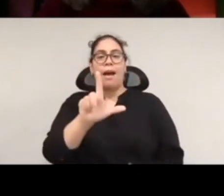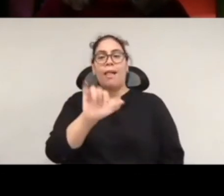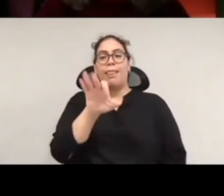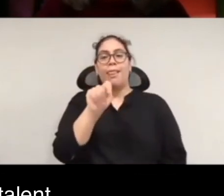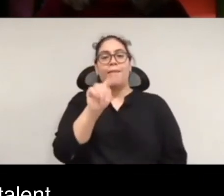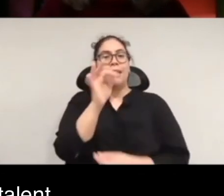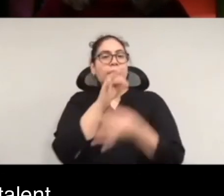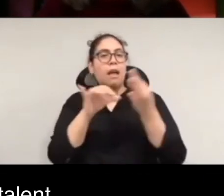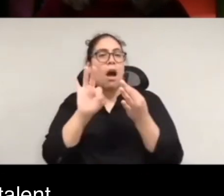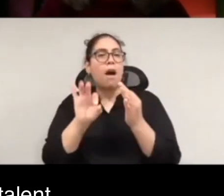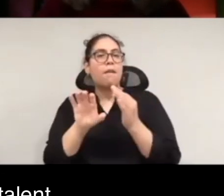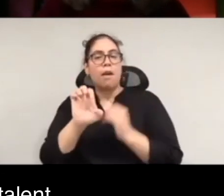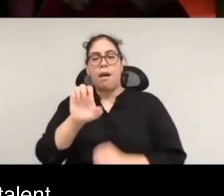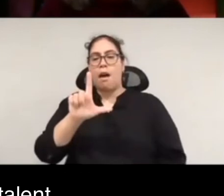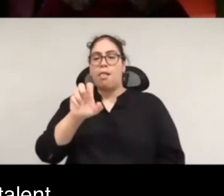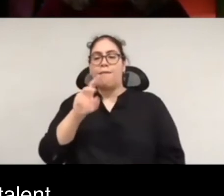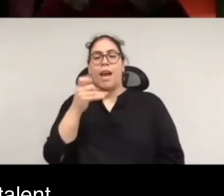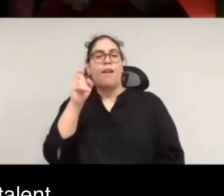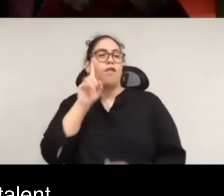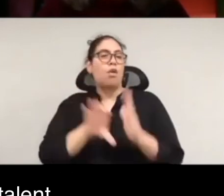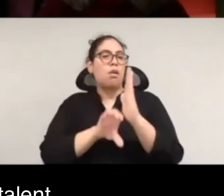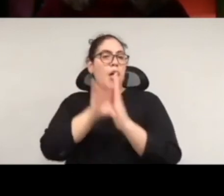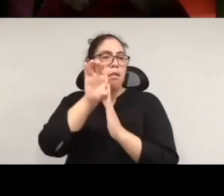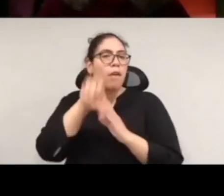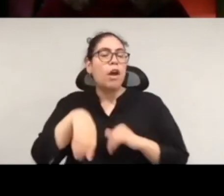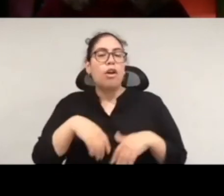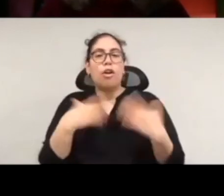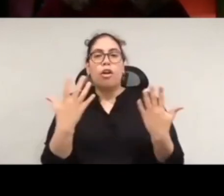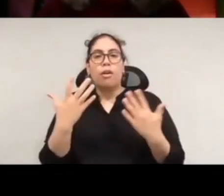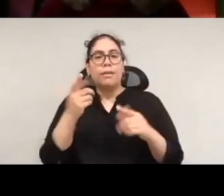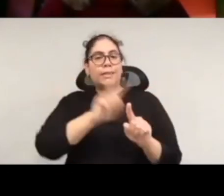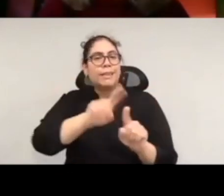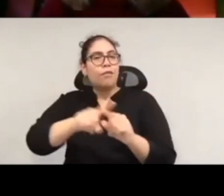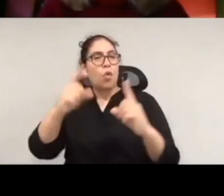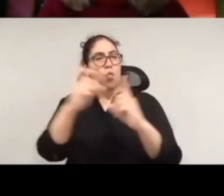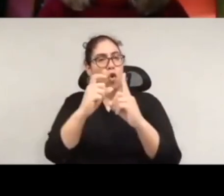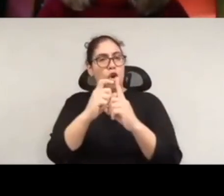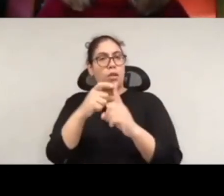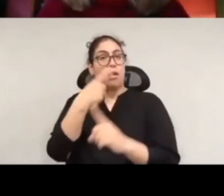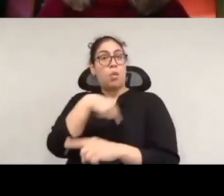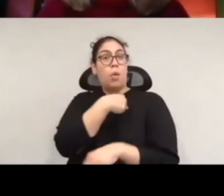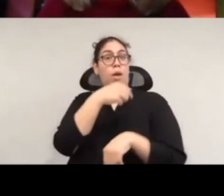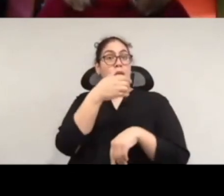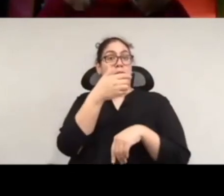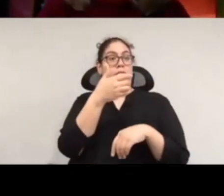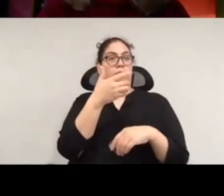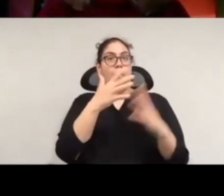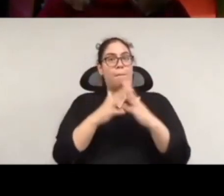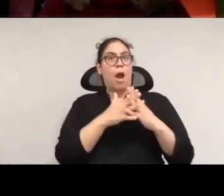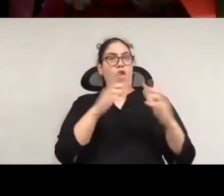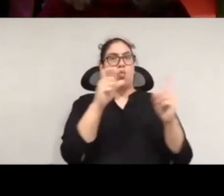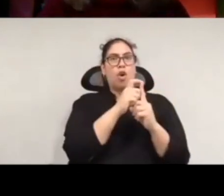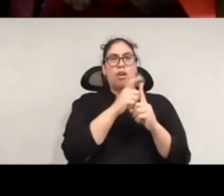truck, we'll have a UK VO talent come in and they'll say, oh, you missed one. You said sidewalk instead of pavement.